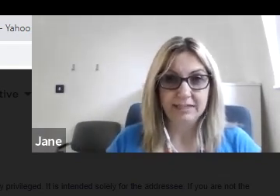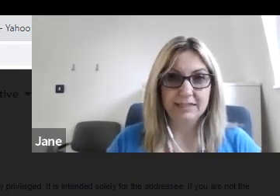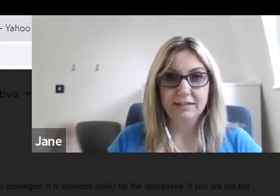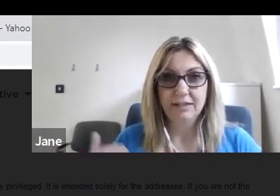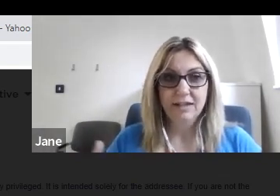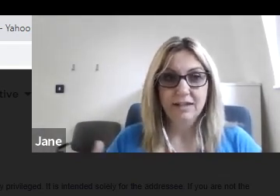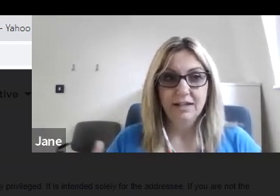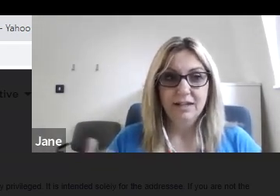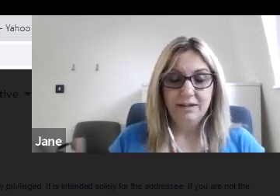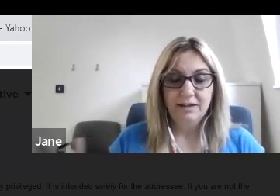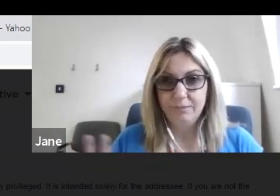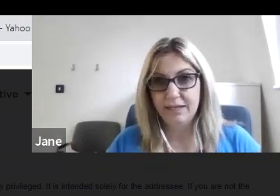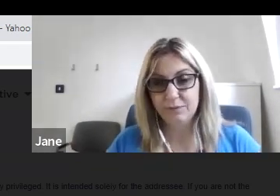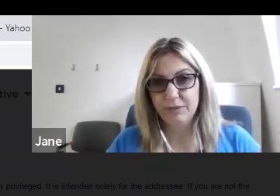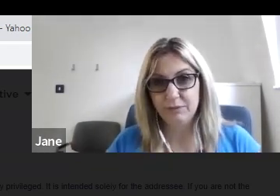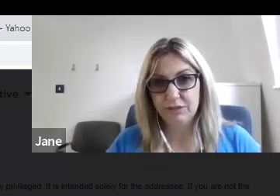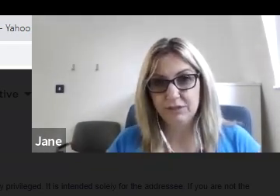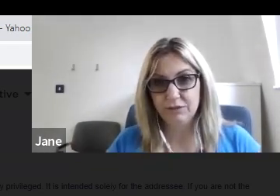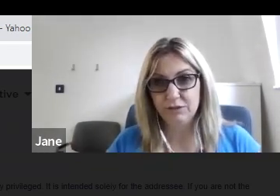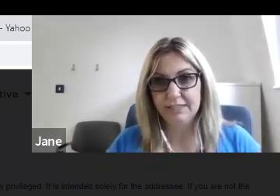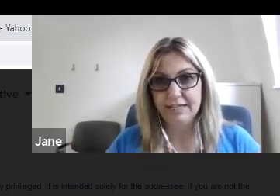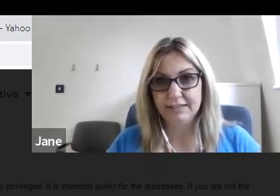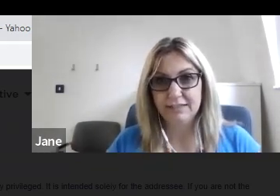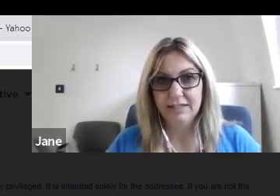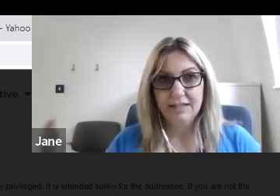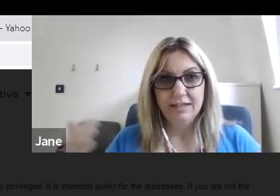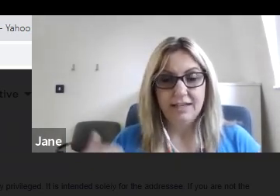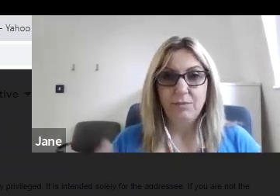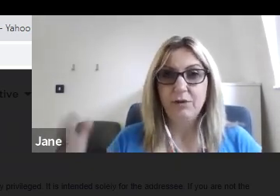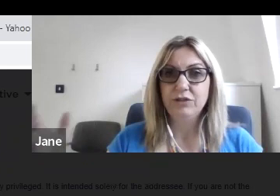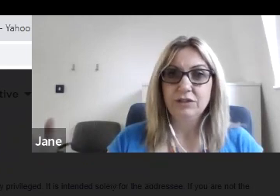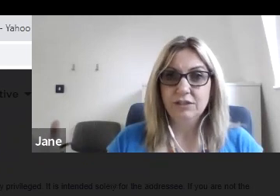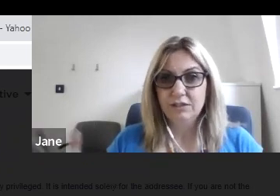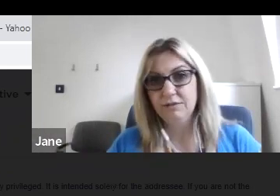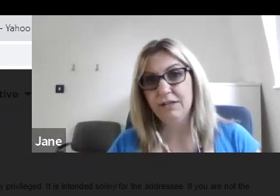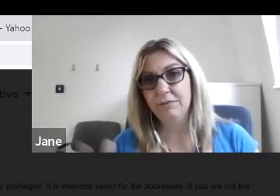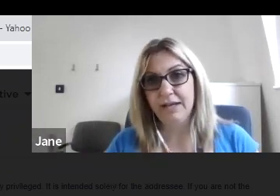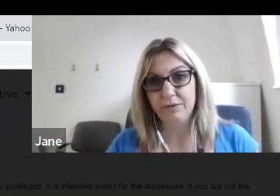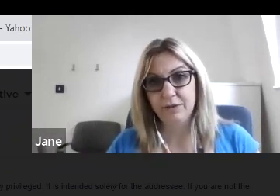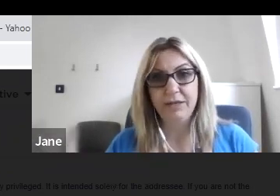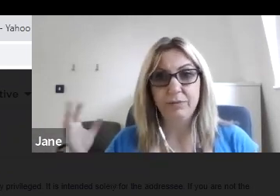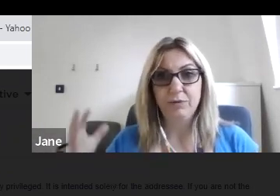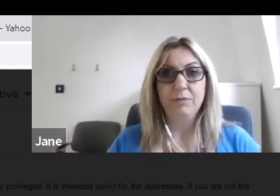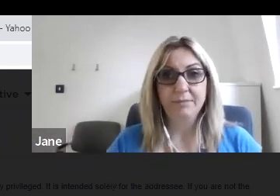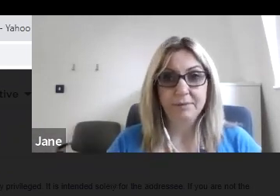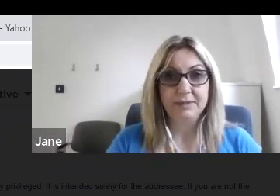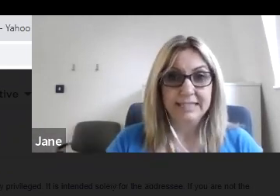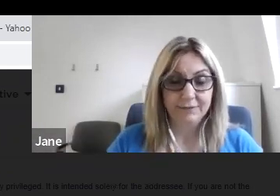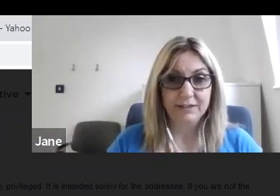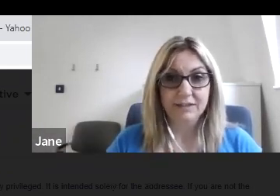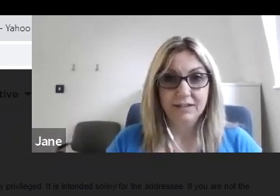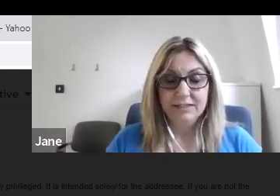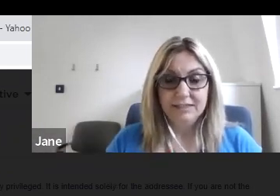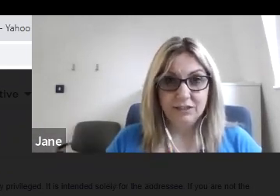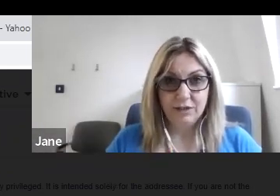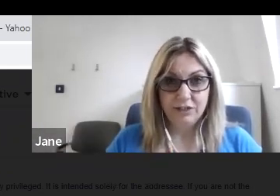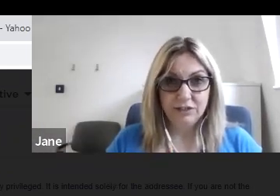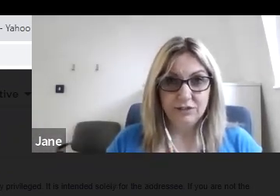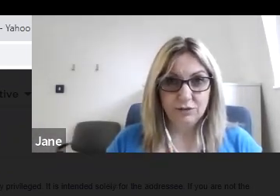relationship based and helps people to understand their emotions and how other people may be